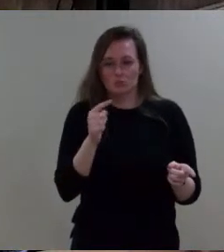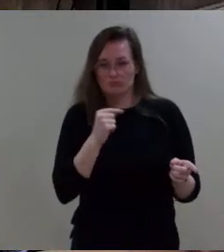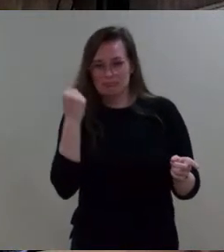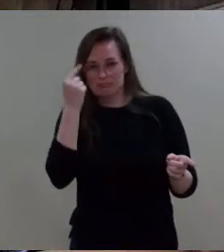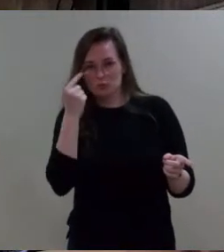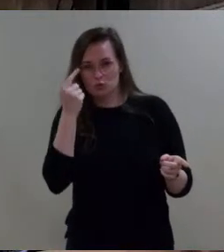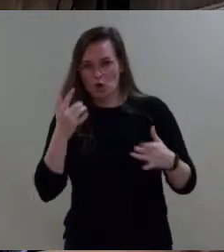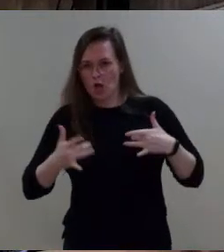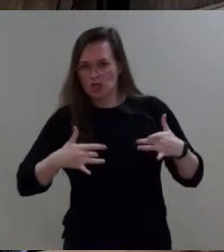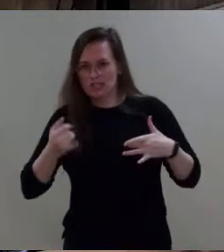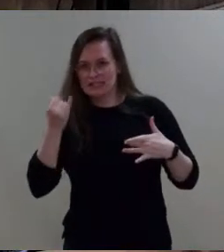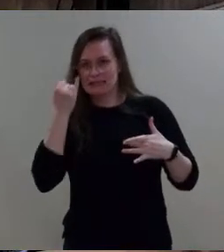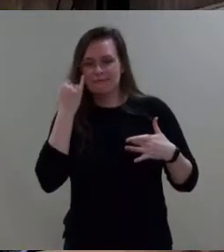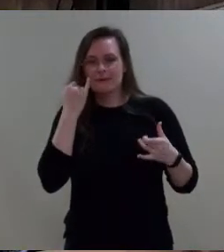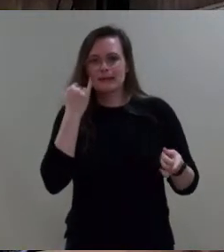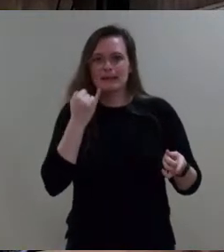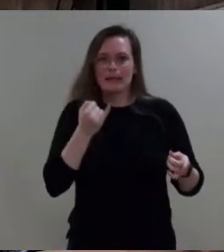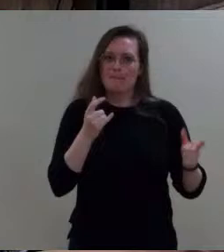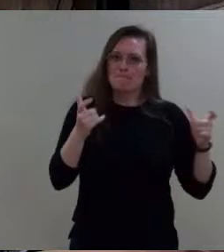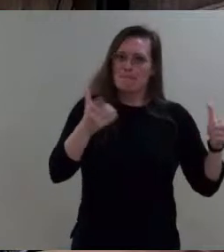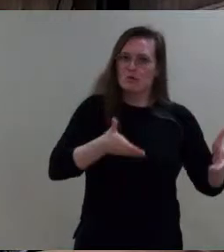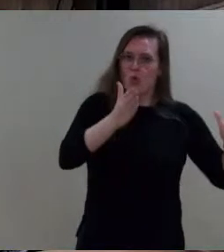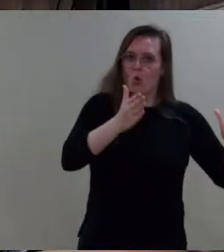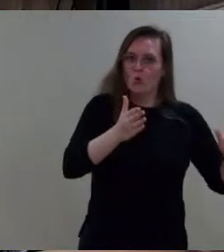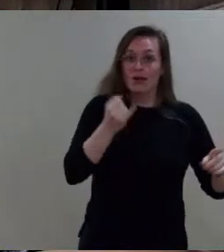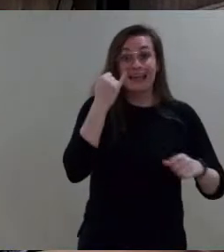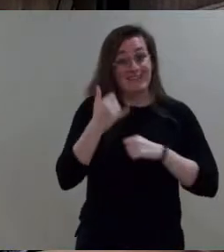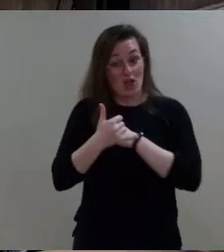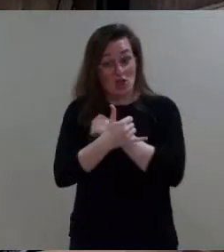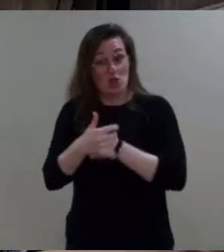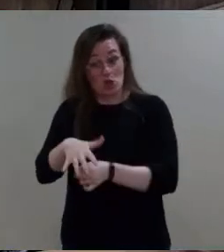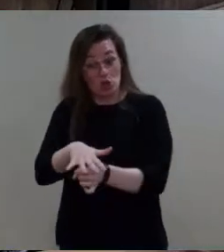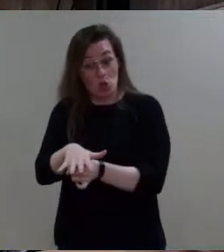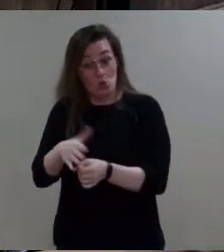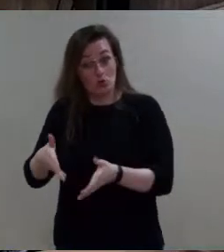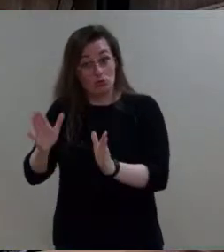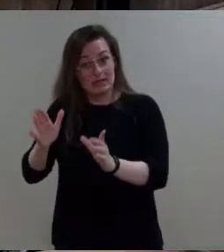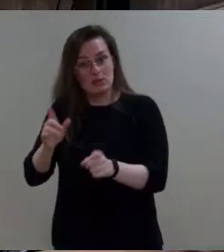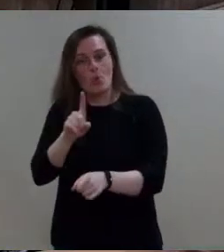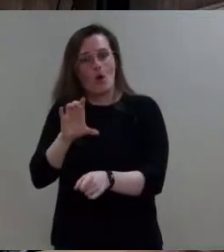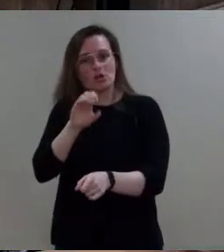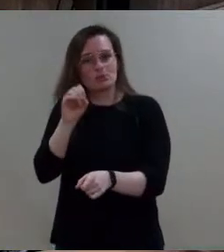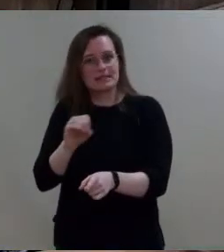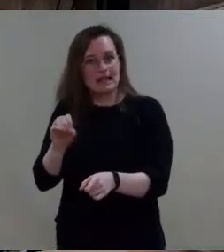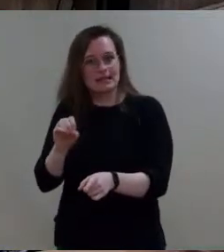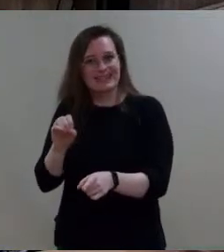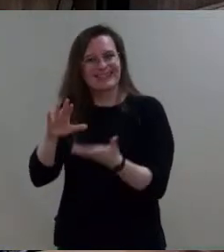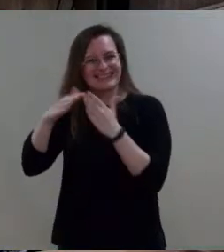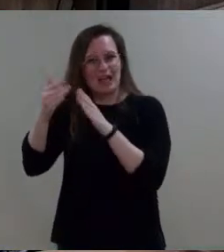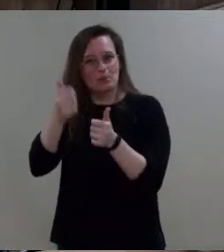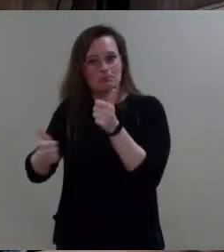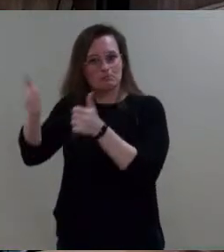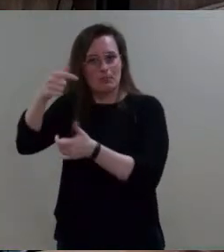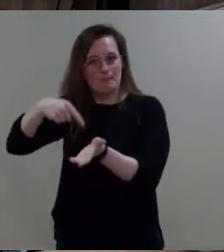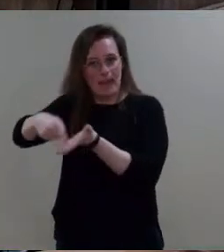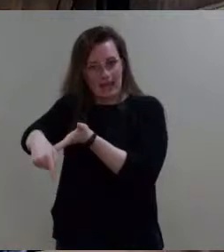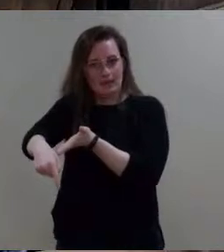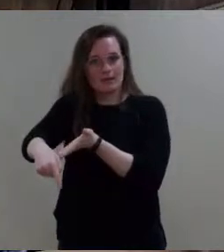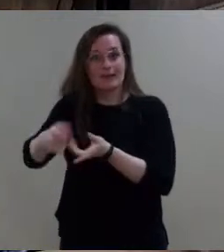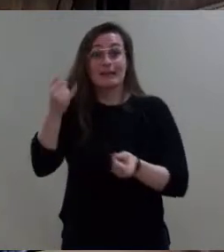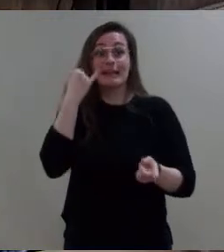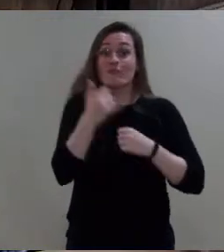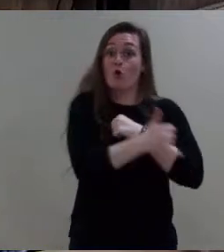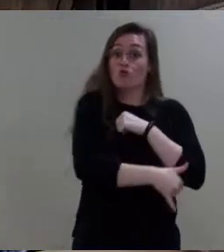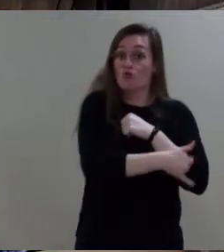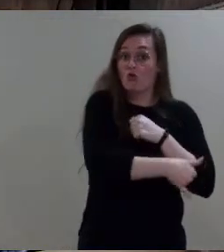arterial roads, but if they're on a local street, they're 100% paid for by towns. But if they're in the counties and they're in a rural